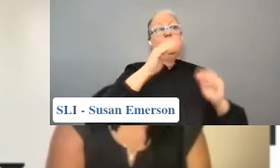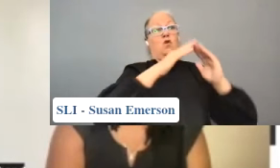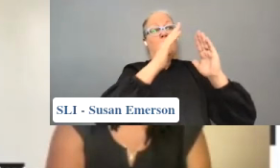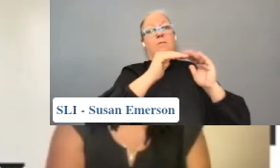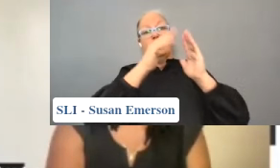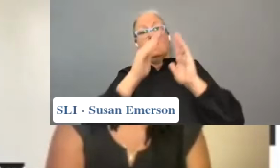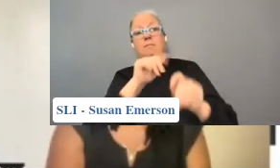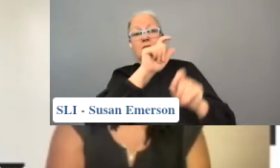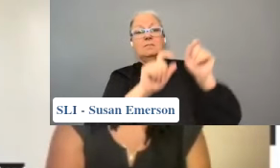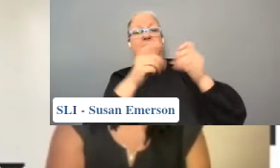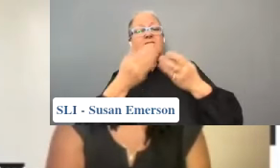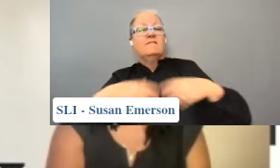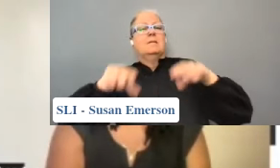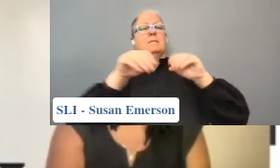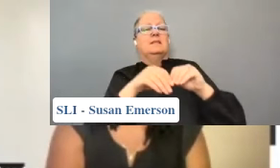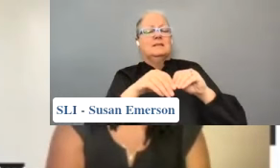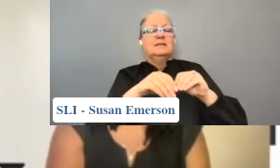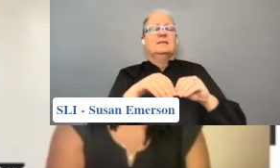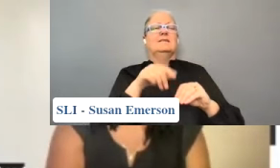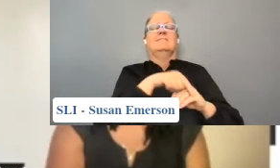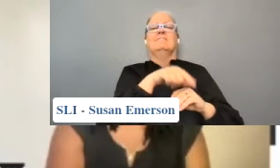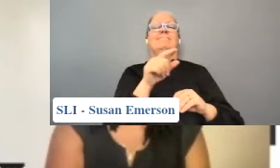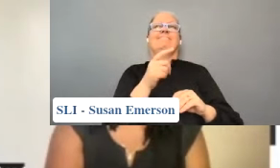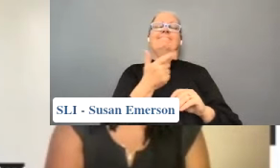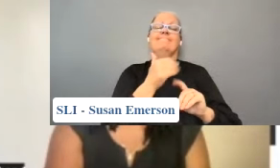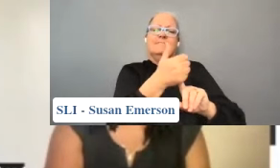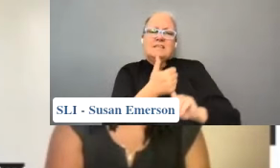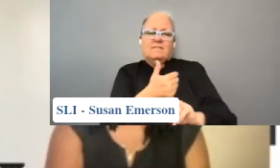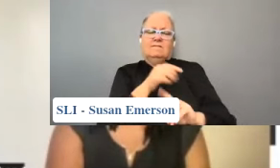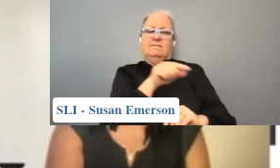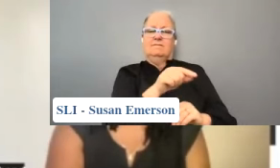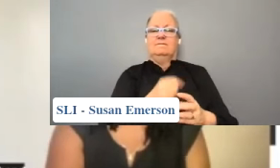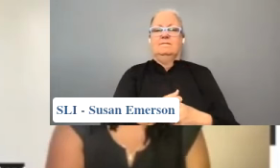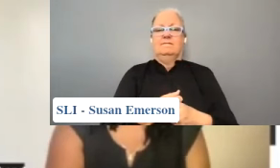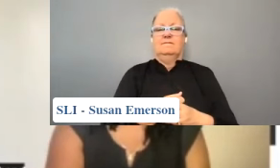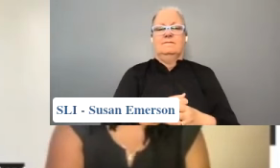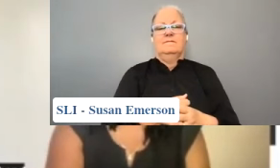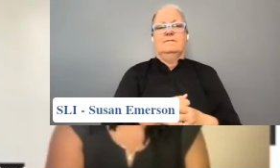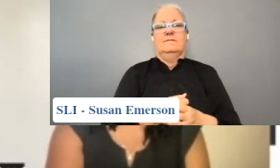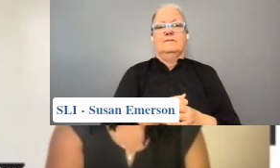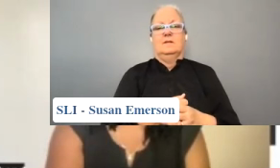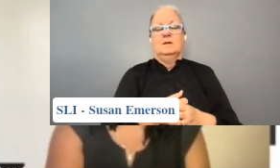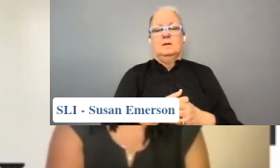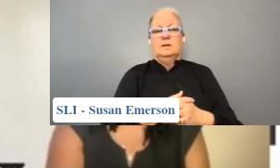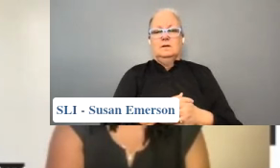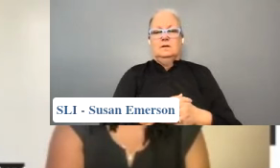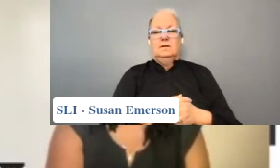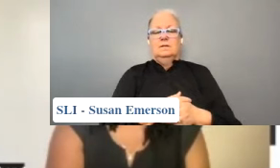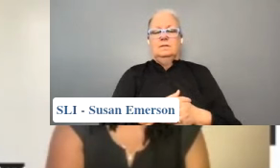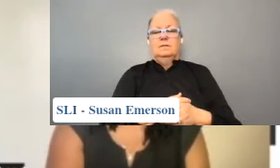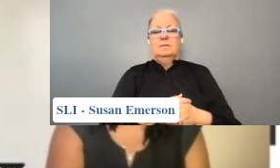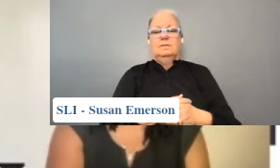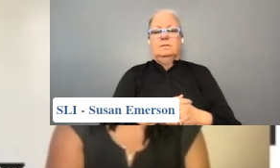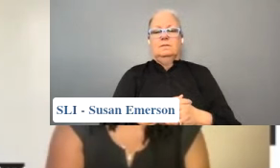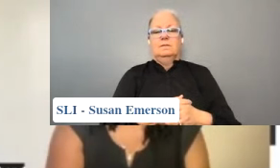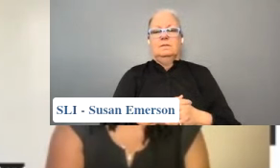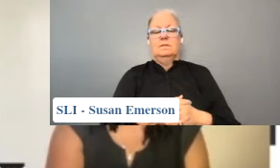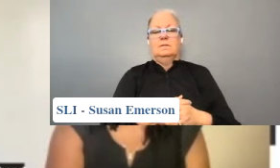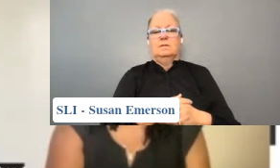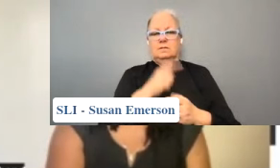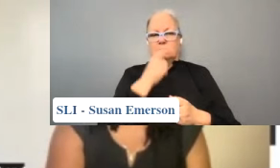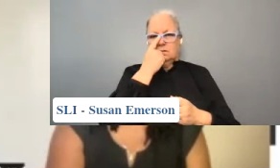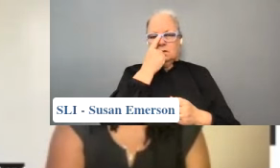Sujamujango's strong evidence based proves that strengthening social and child protection system lead to positive